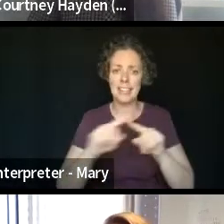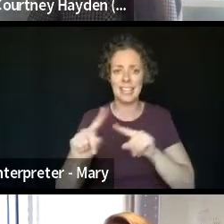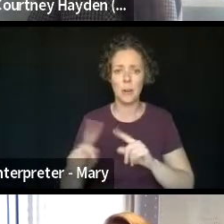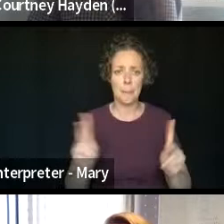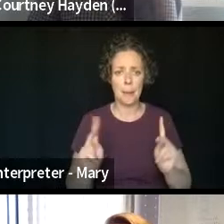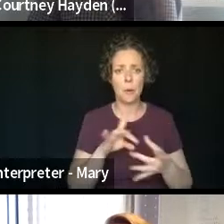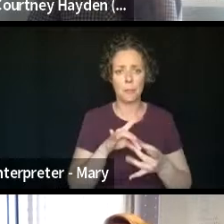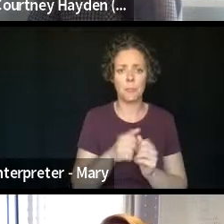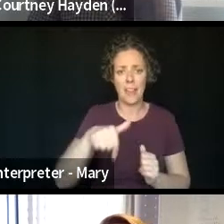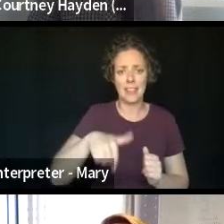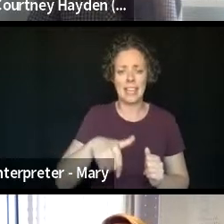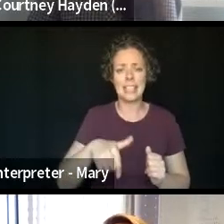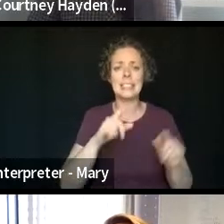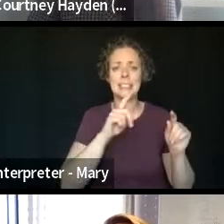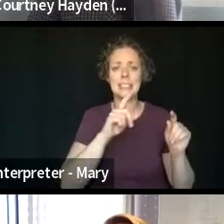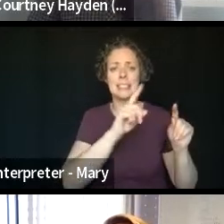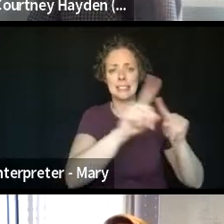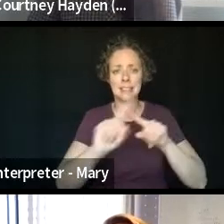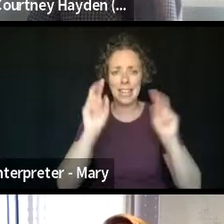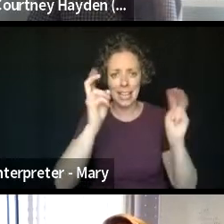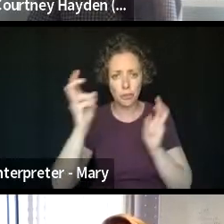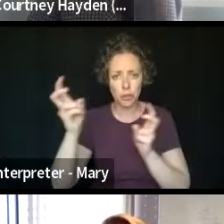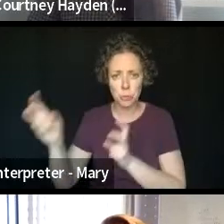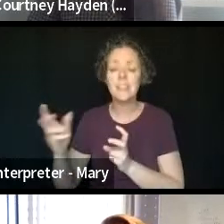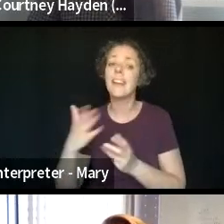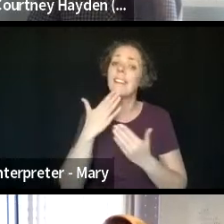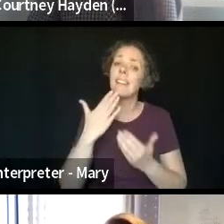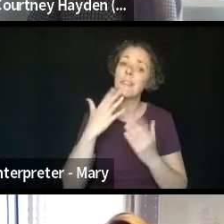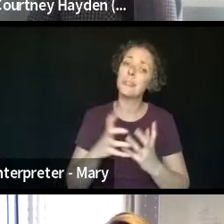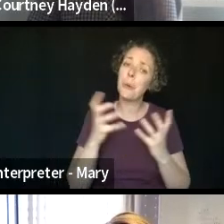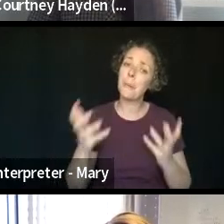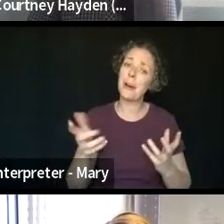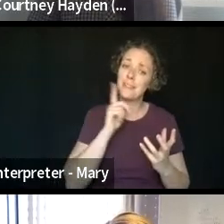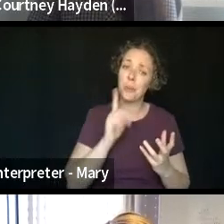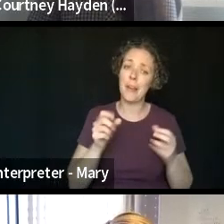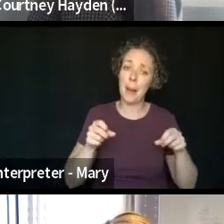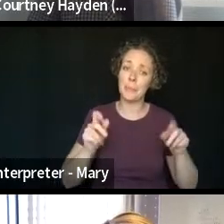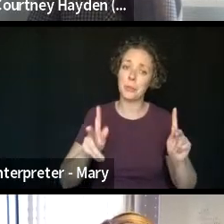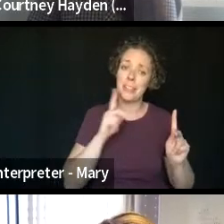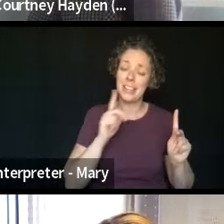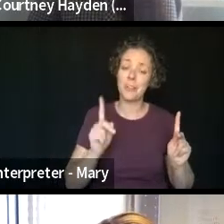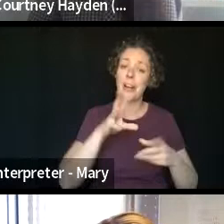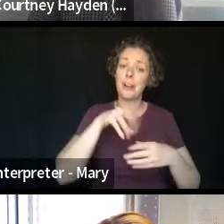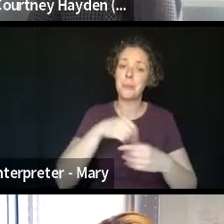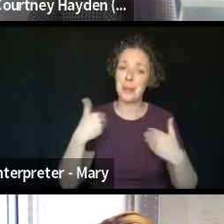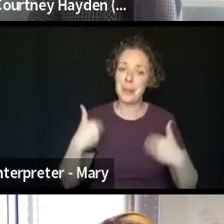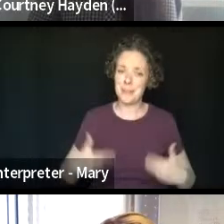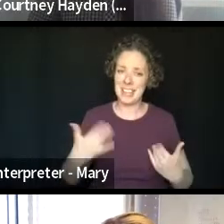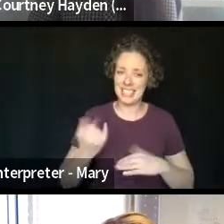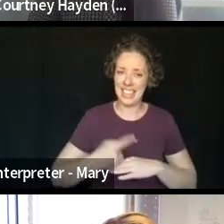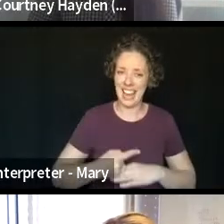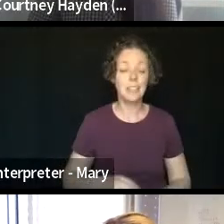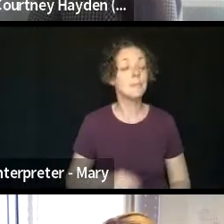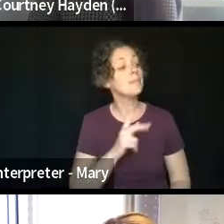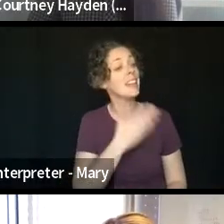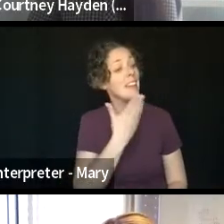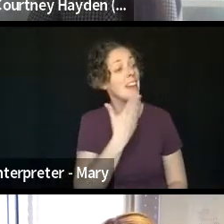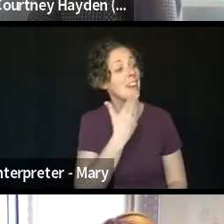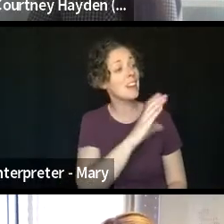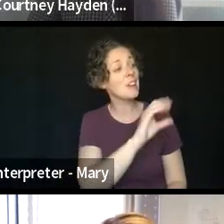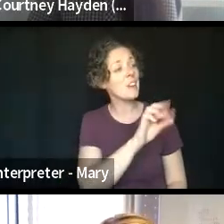issues. And yeah, thank you so much for the opportunity and for including me. Thank you, Carla. Thank you,